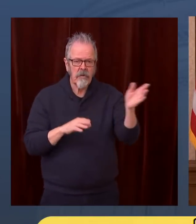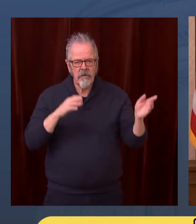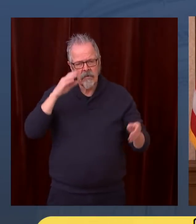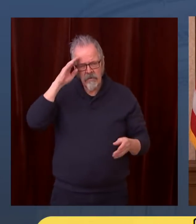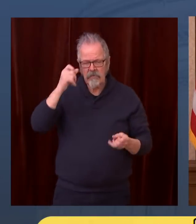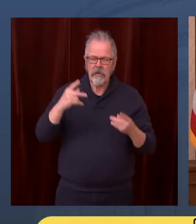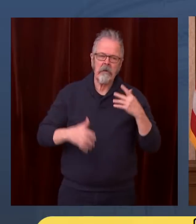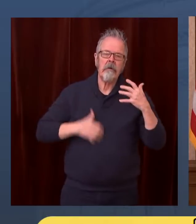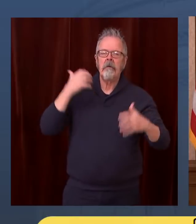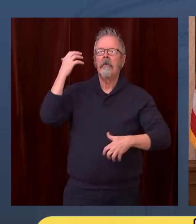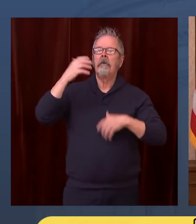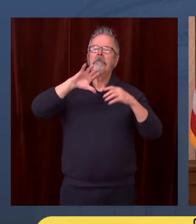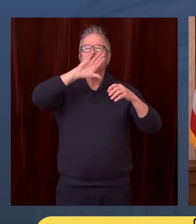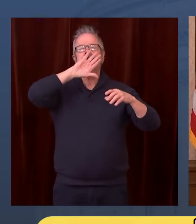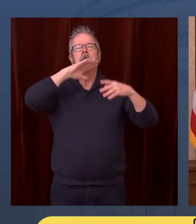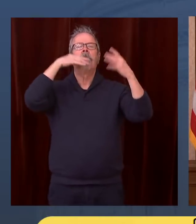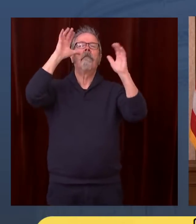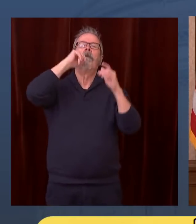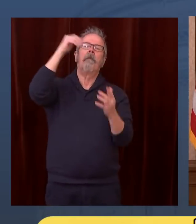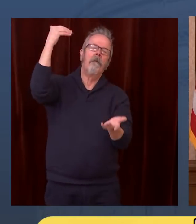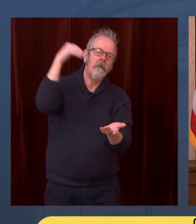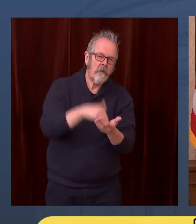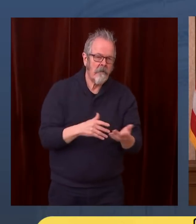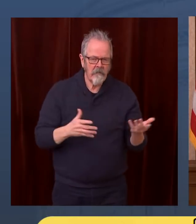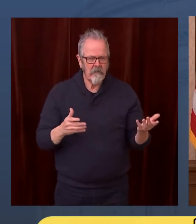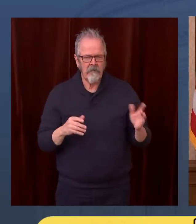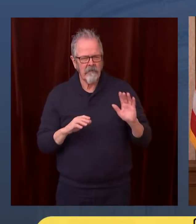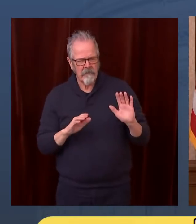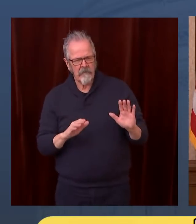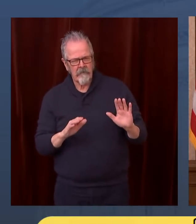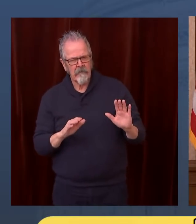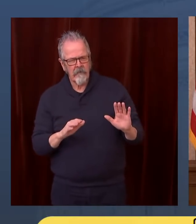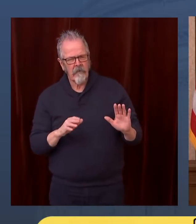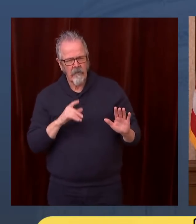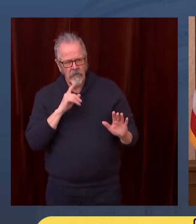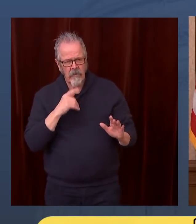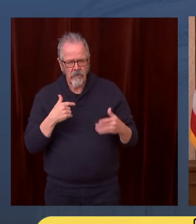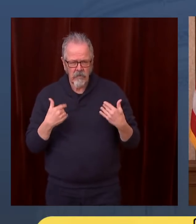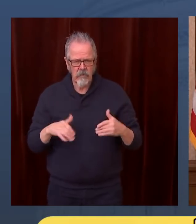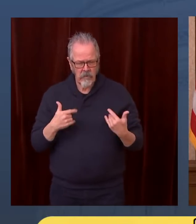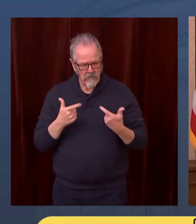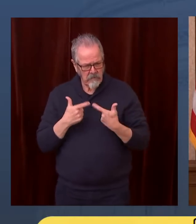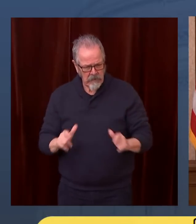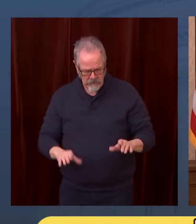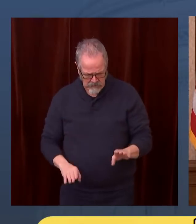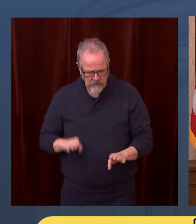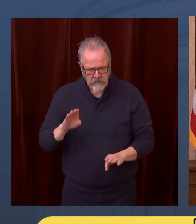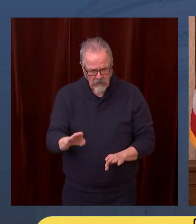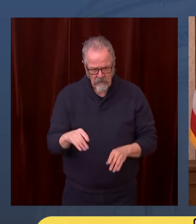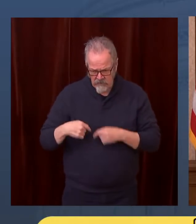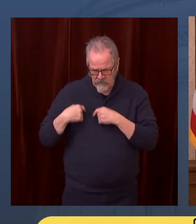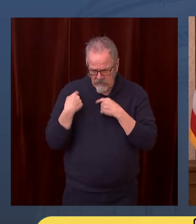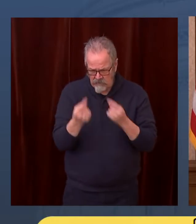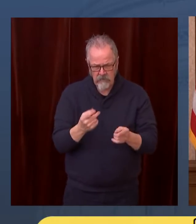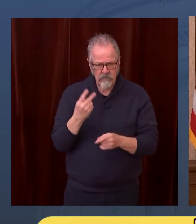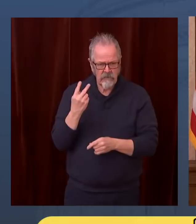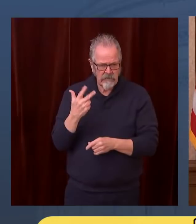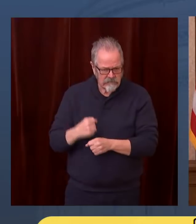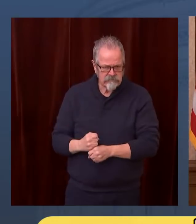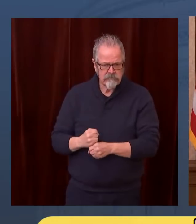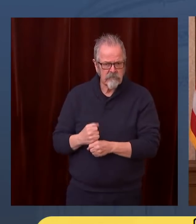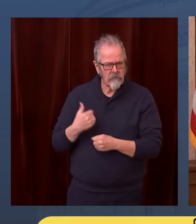of us, and this is an enormous step forward, I believe, on this journey. So there is